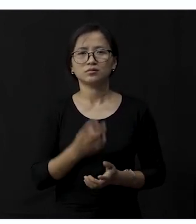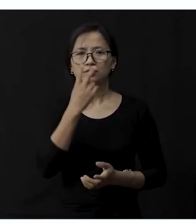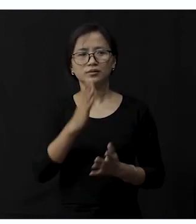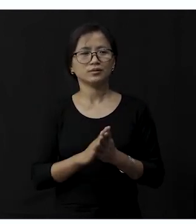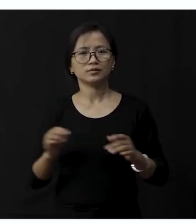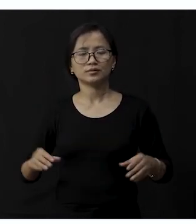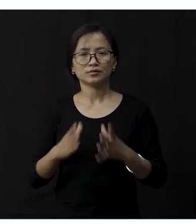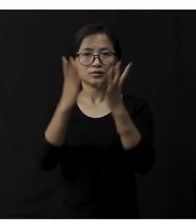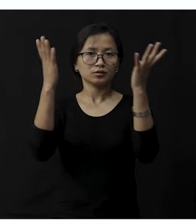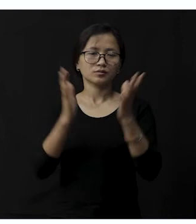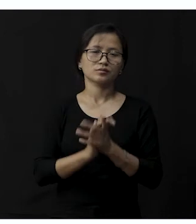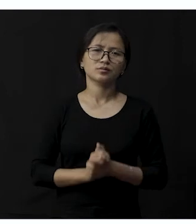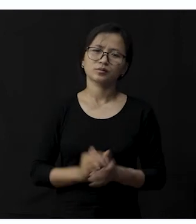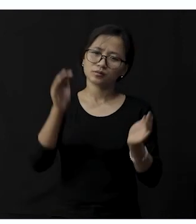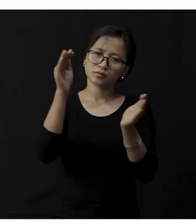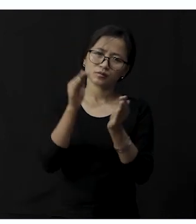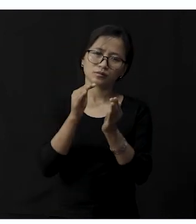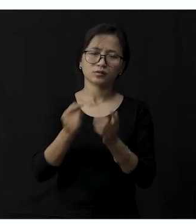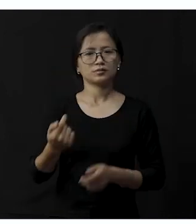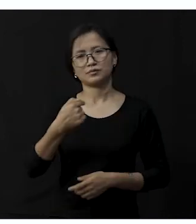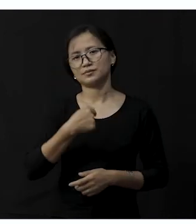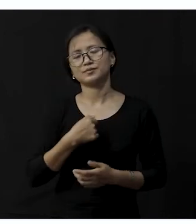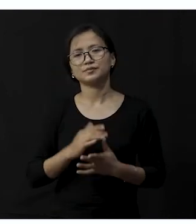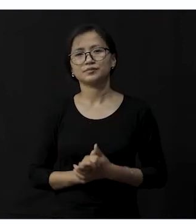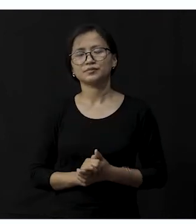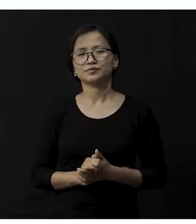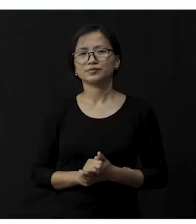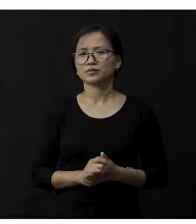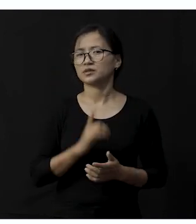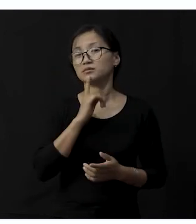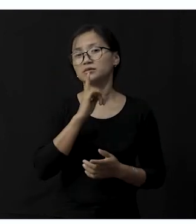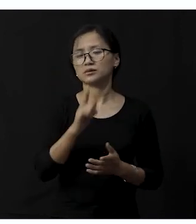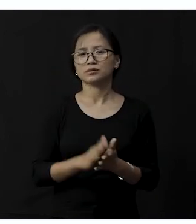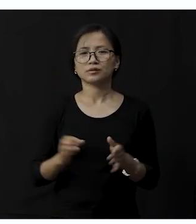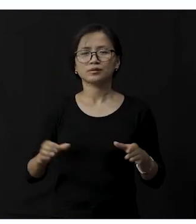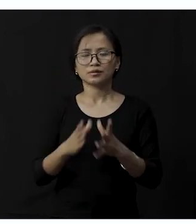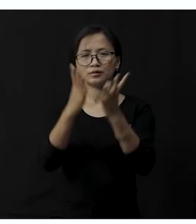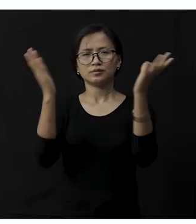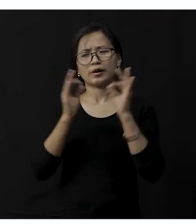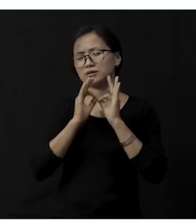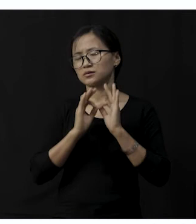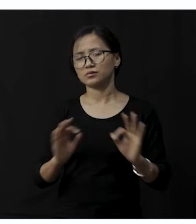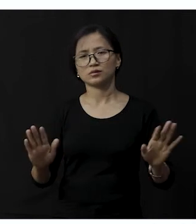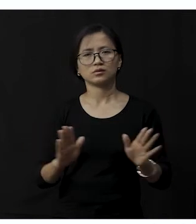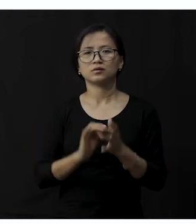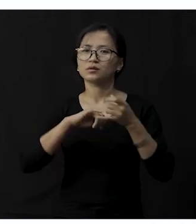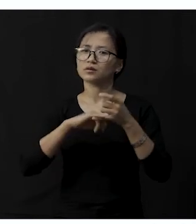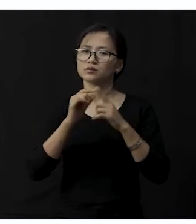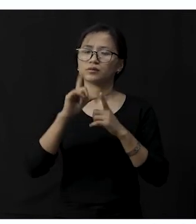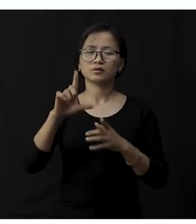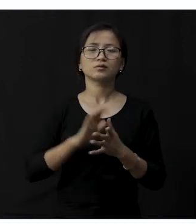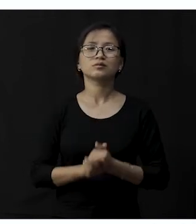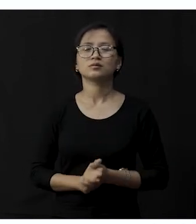looks small to me. I can also say the tree is special. Why is the tree special?